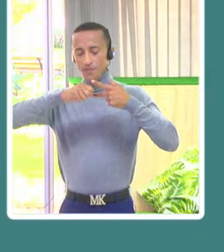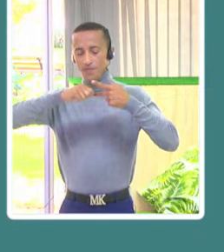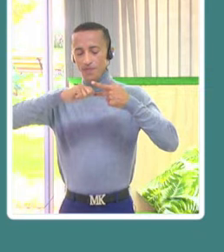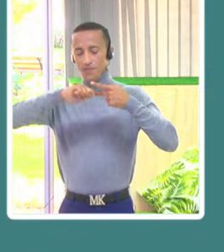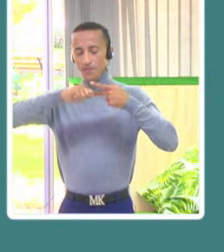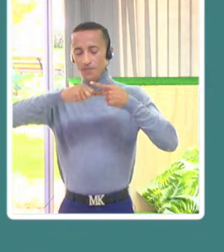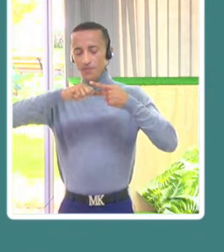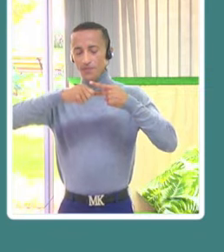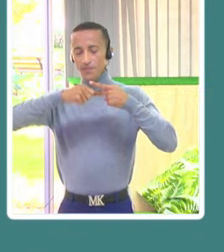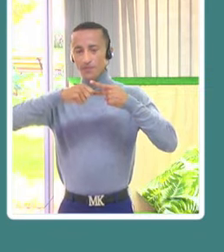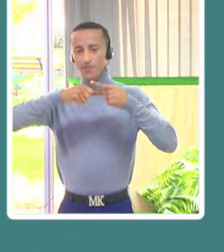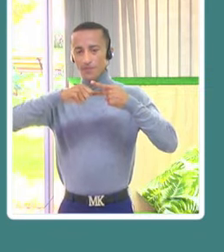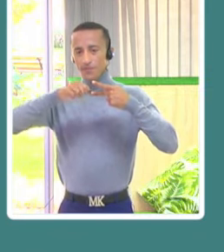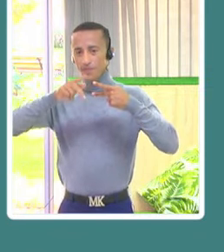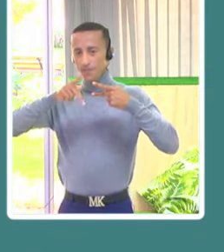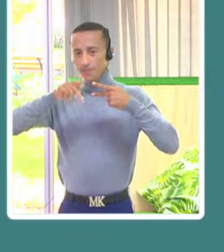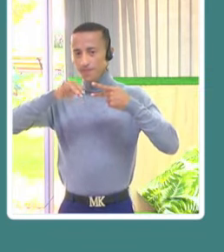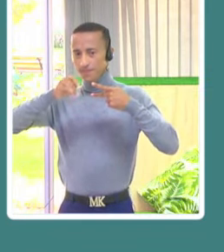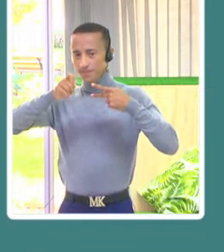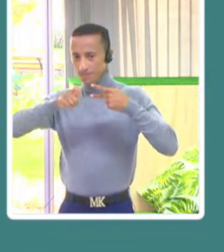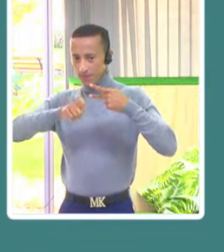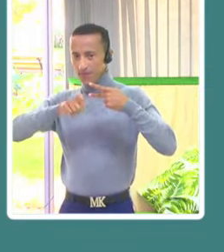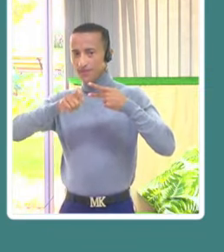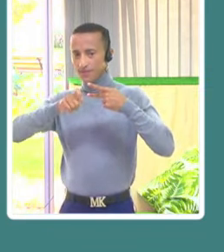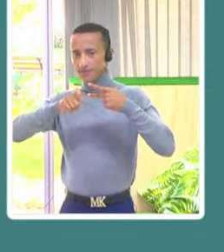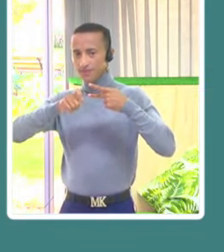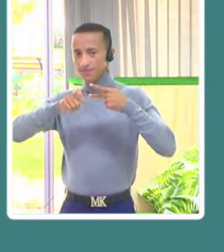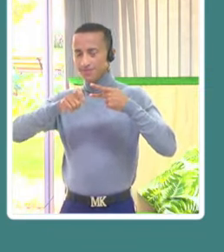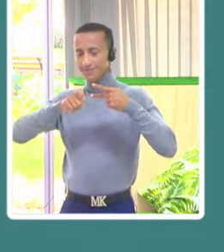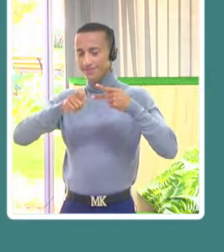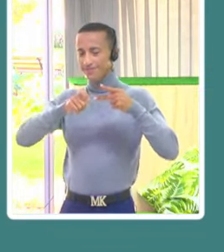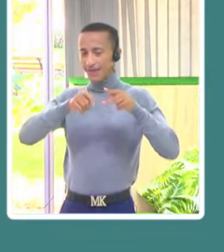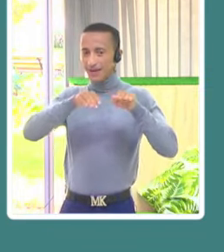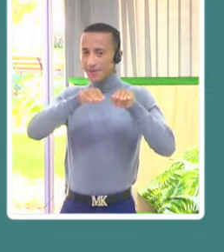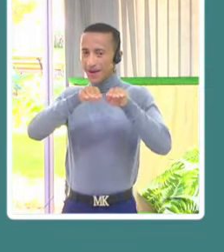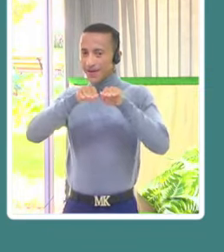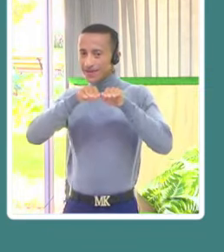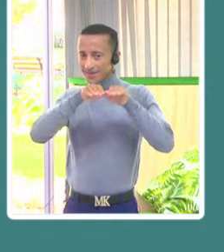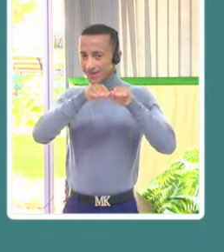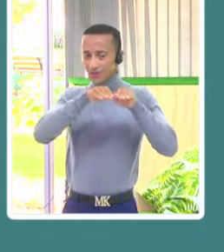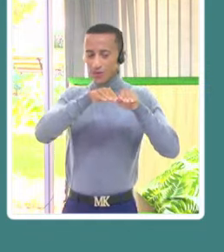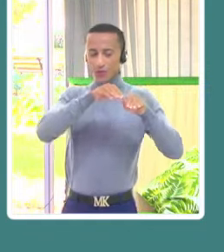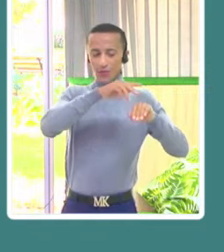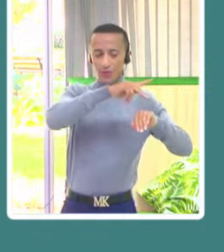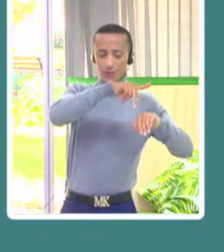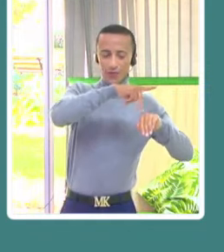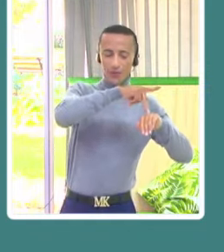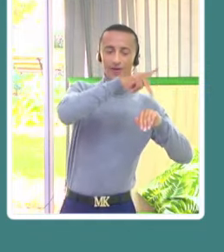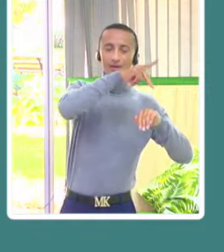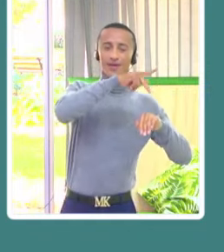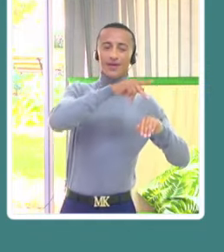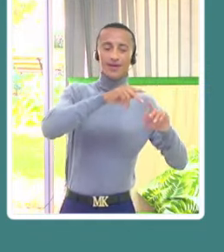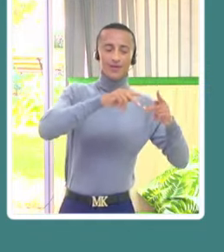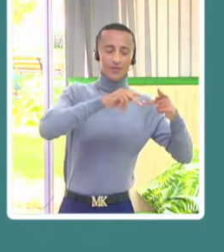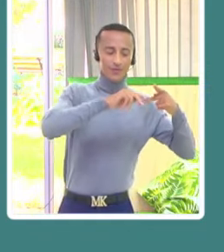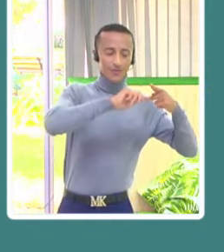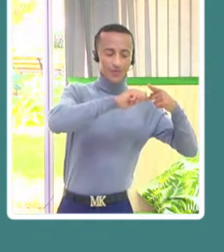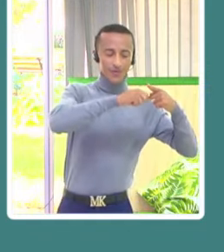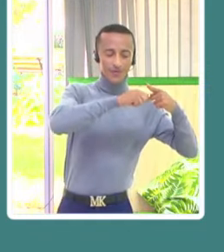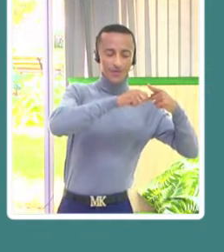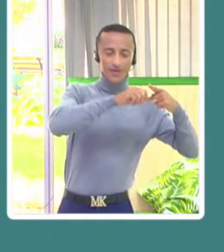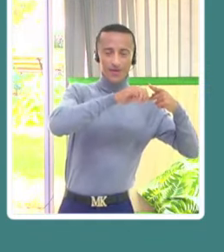Both systems are really, really fantastic. Okay, so Now, how does it all relate to